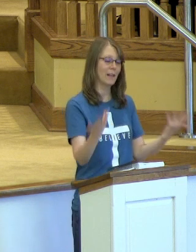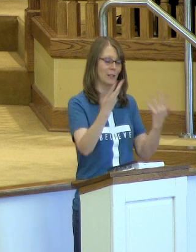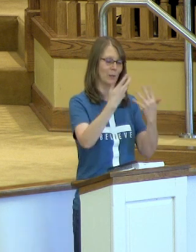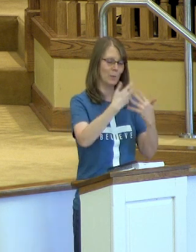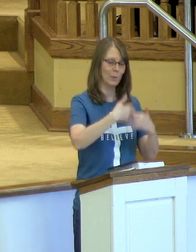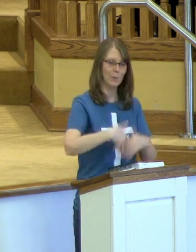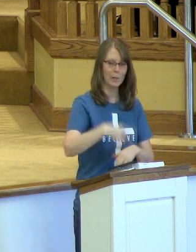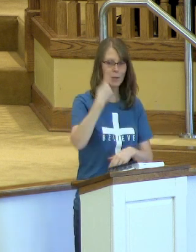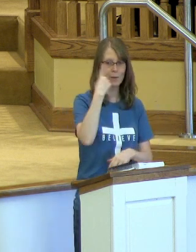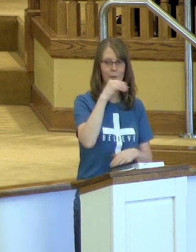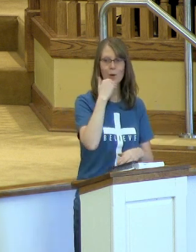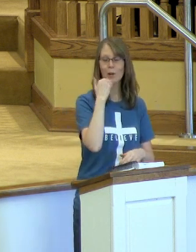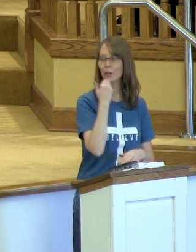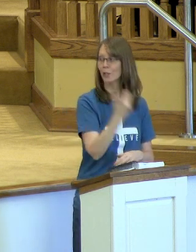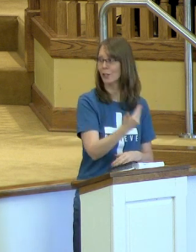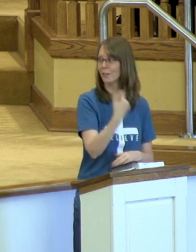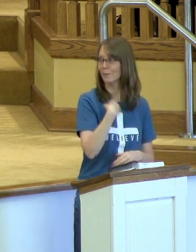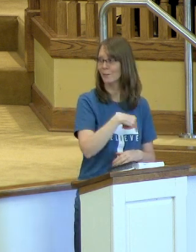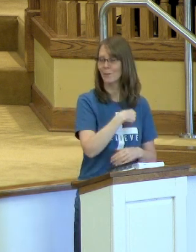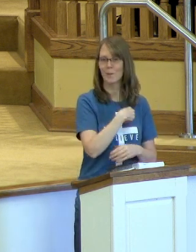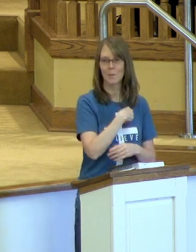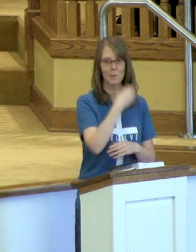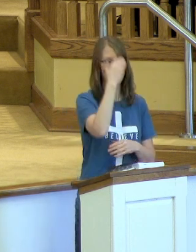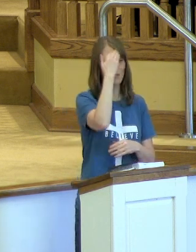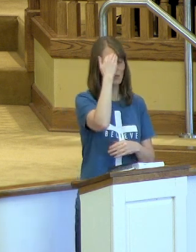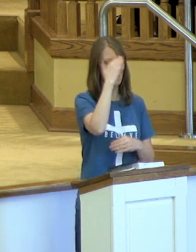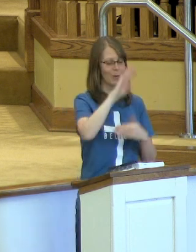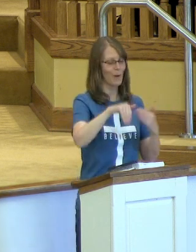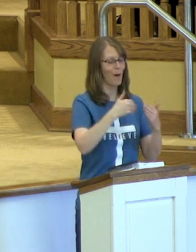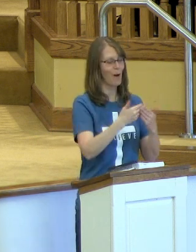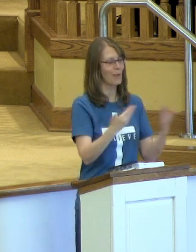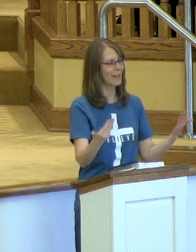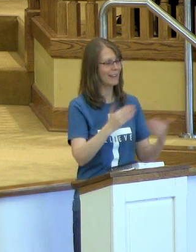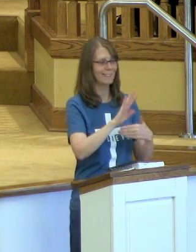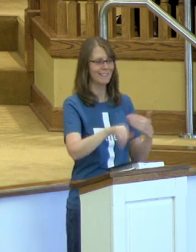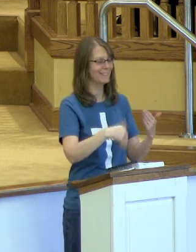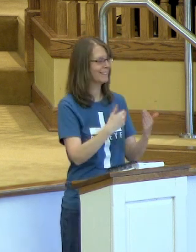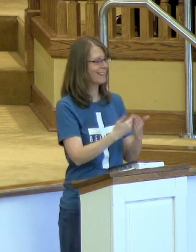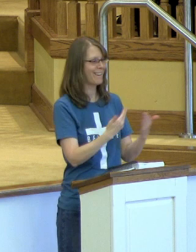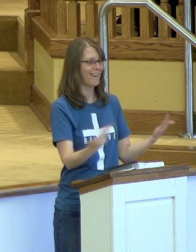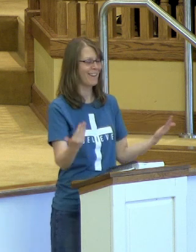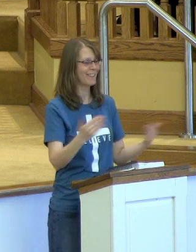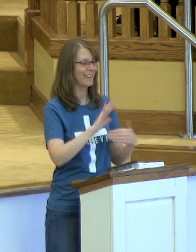all things work together for good. Yes, we know that